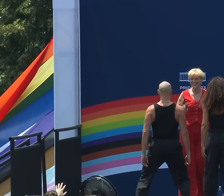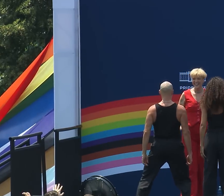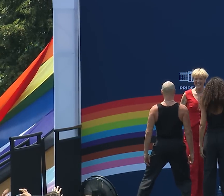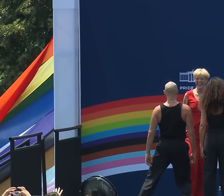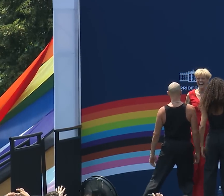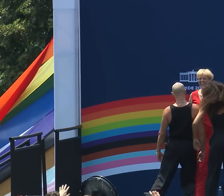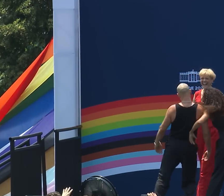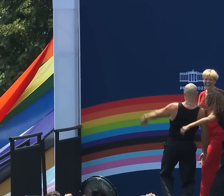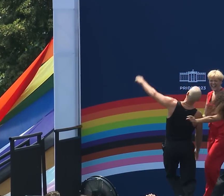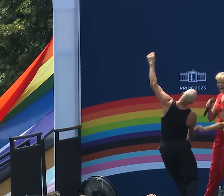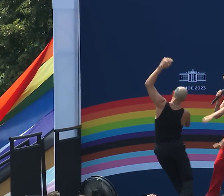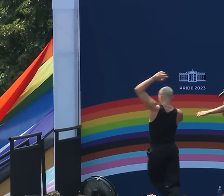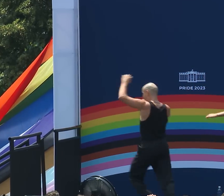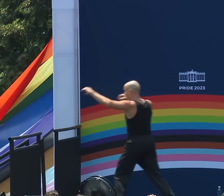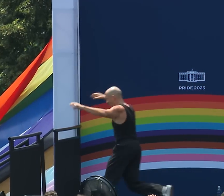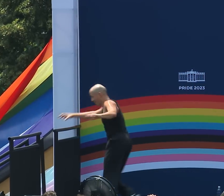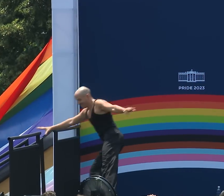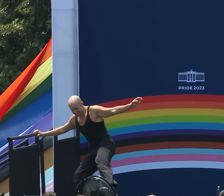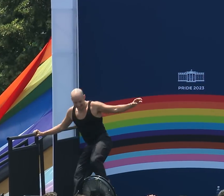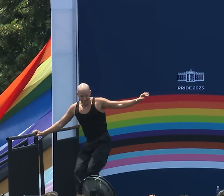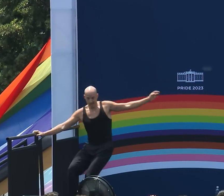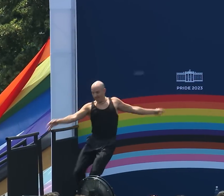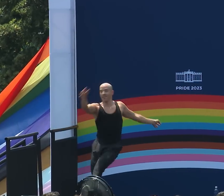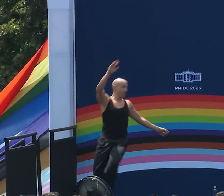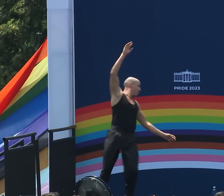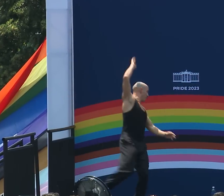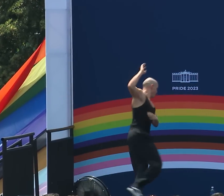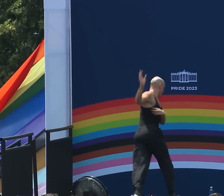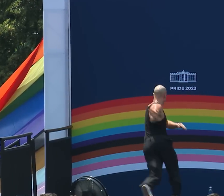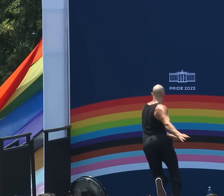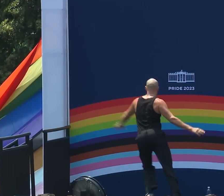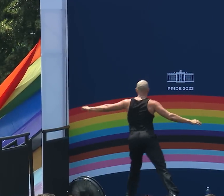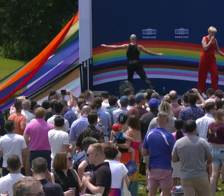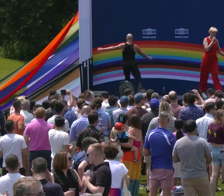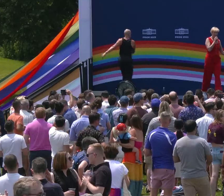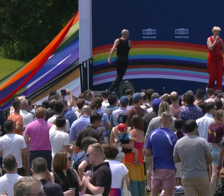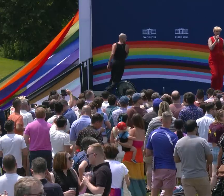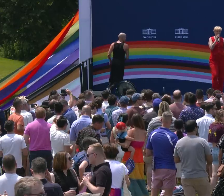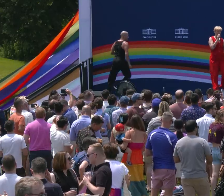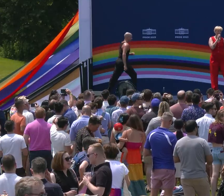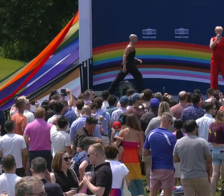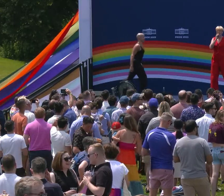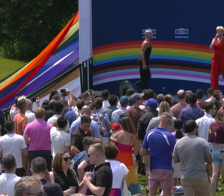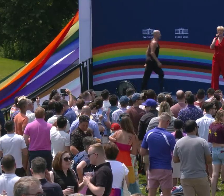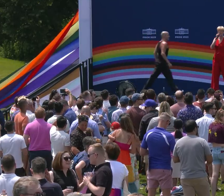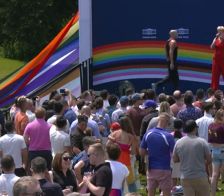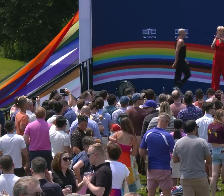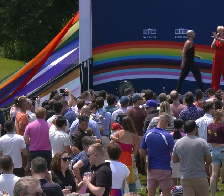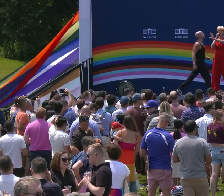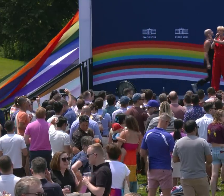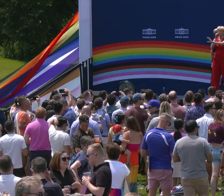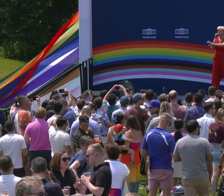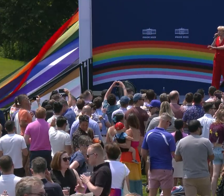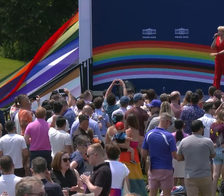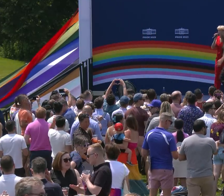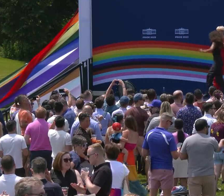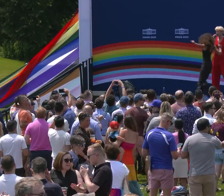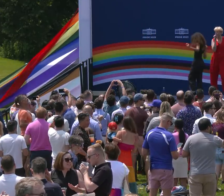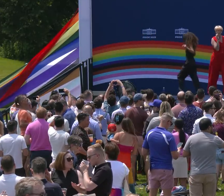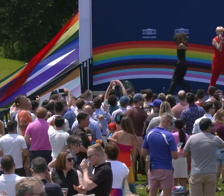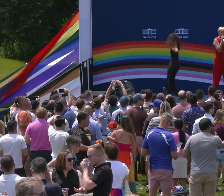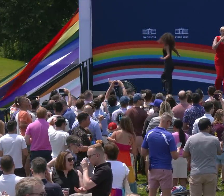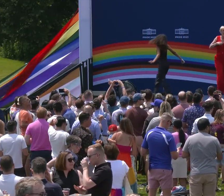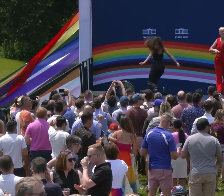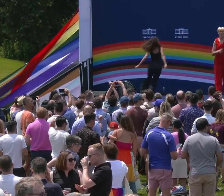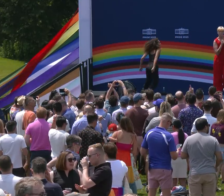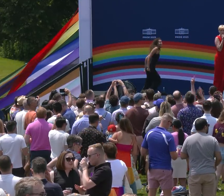leaving. Little drunk, a little numb, couldn't sleep without the hum. A taxi cab should drown what she was